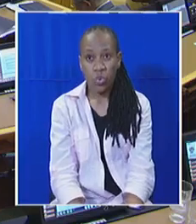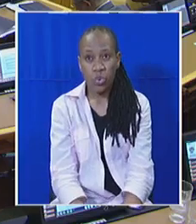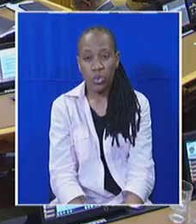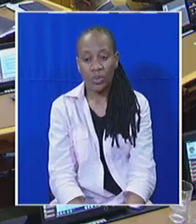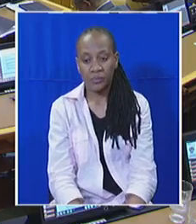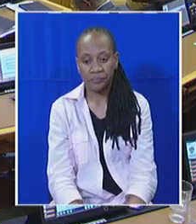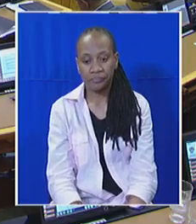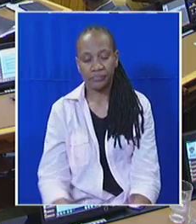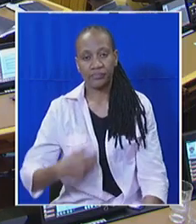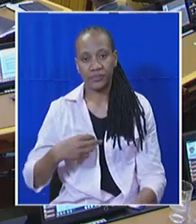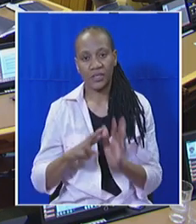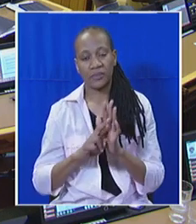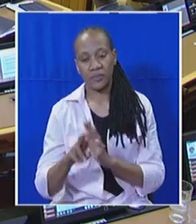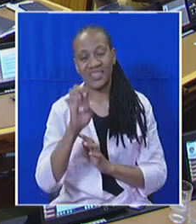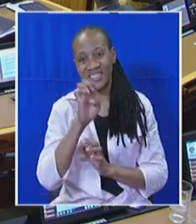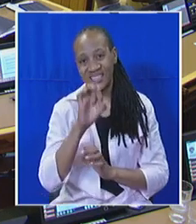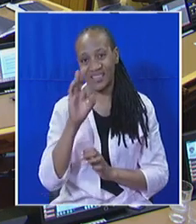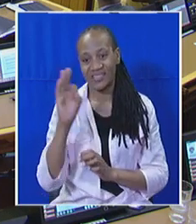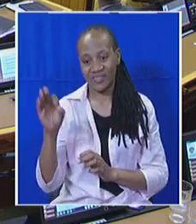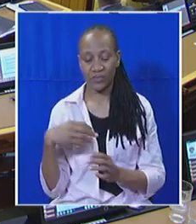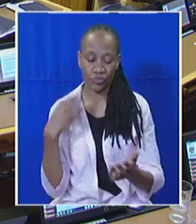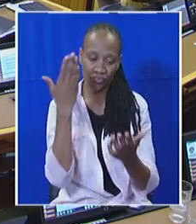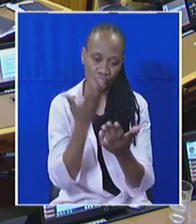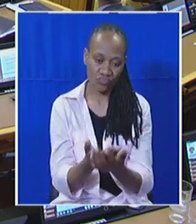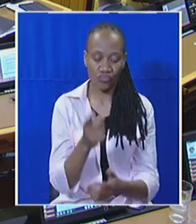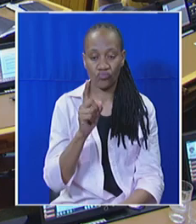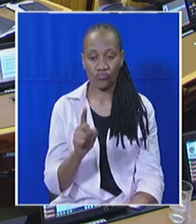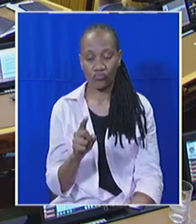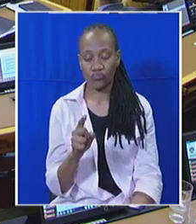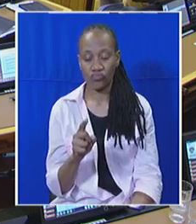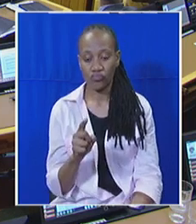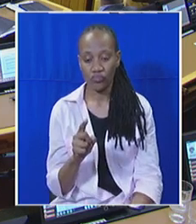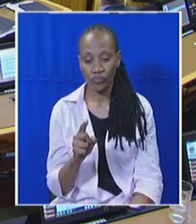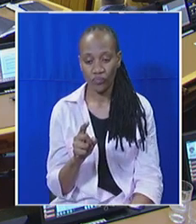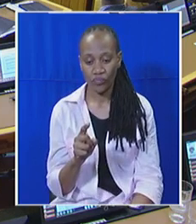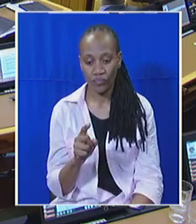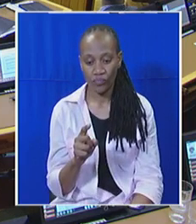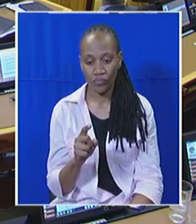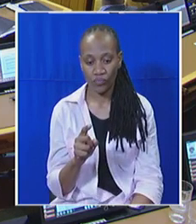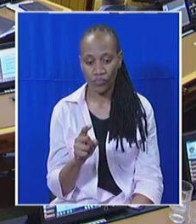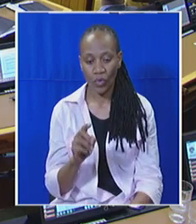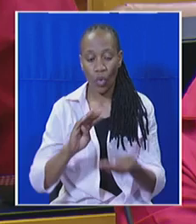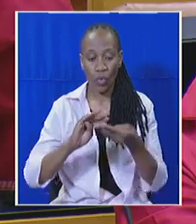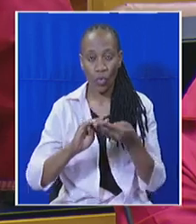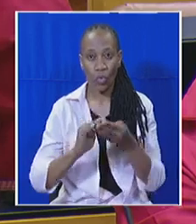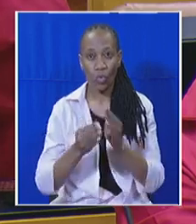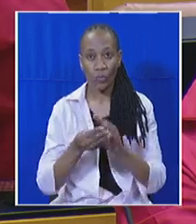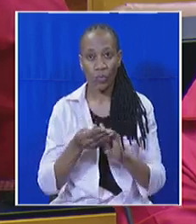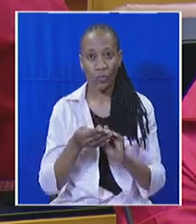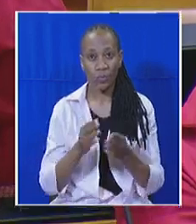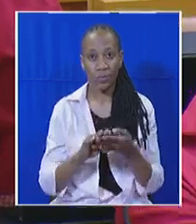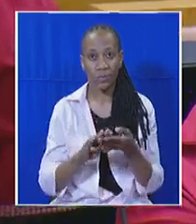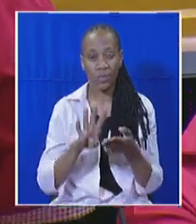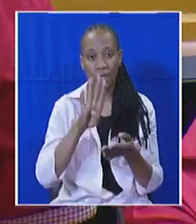I rise on behalf of the EFF to move without notice that the House notes the community of Ledig in